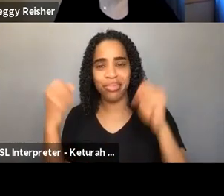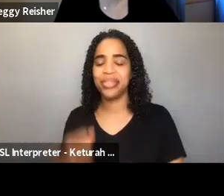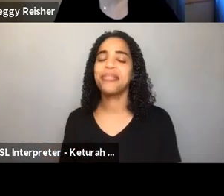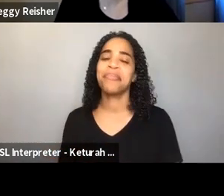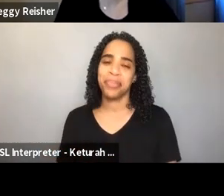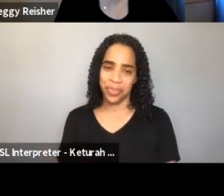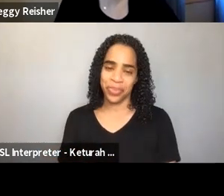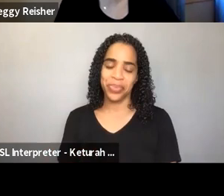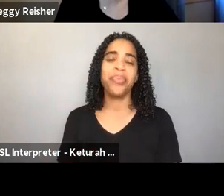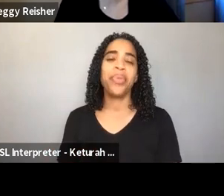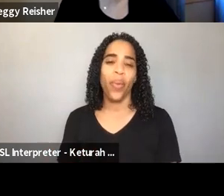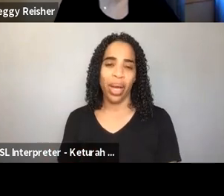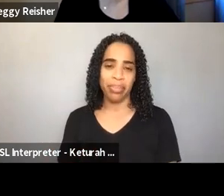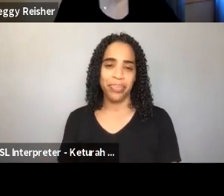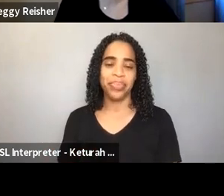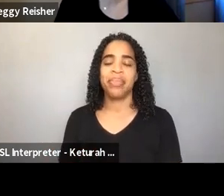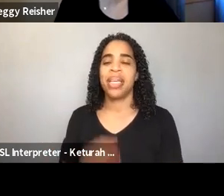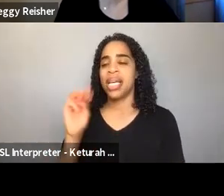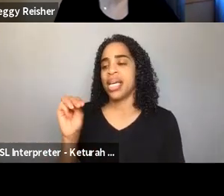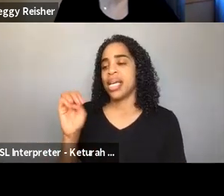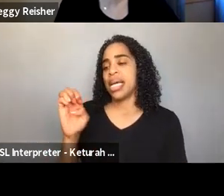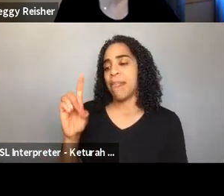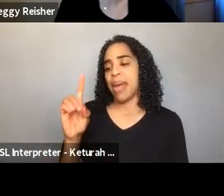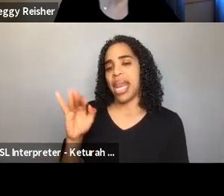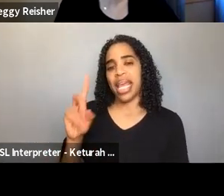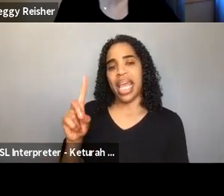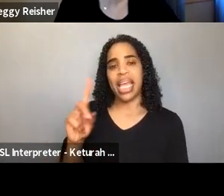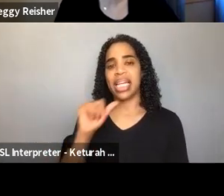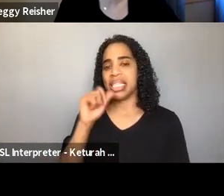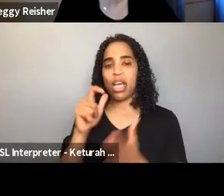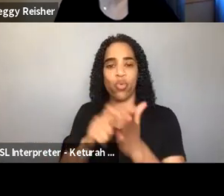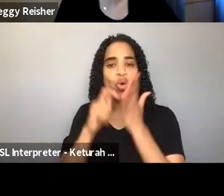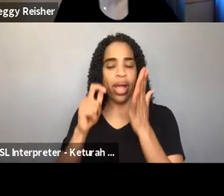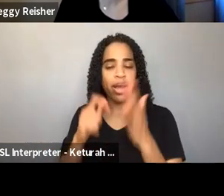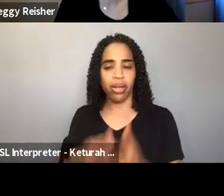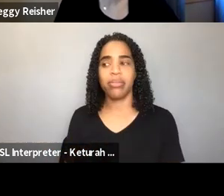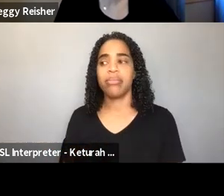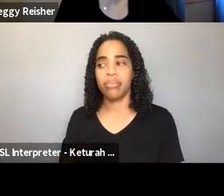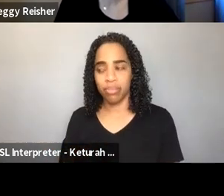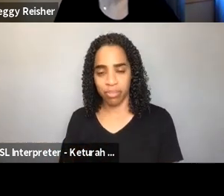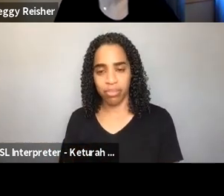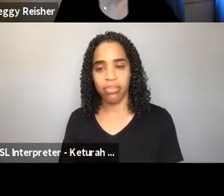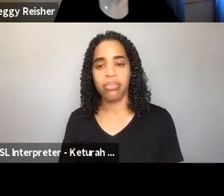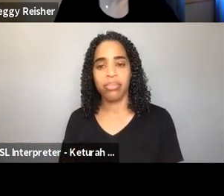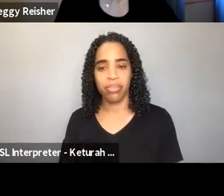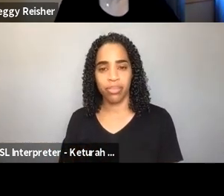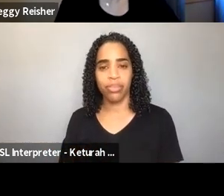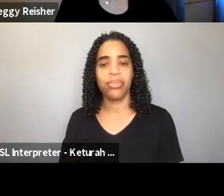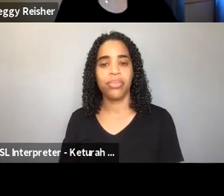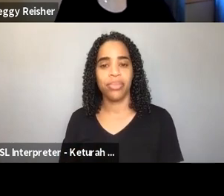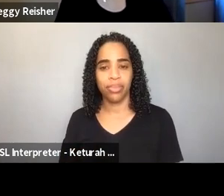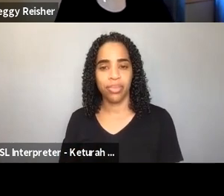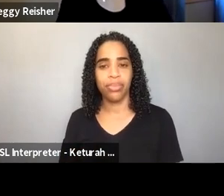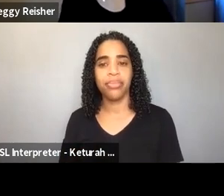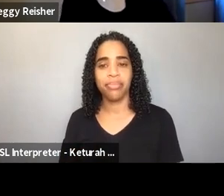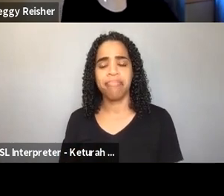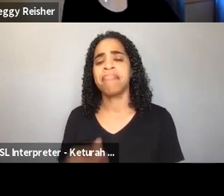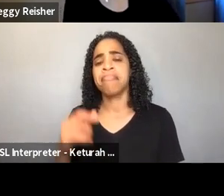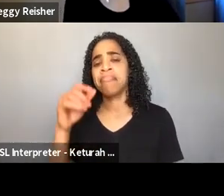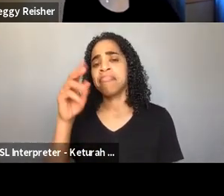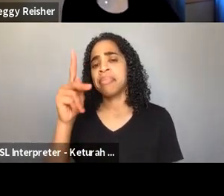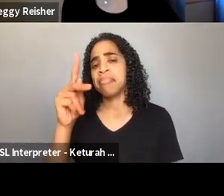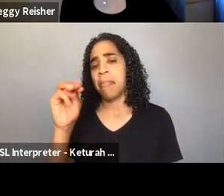the audience. No, you do not have to be on Medicaid. And I would like to mention something else too.